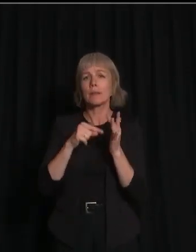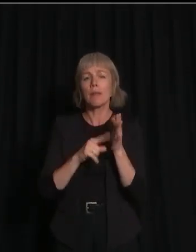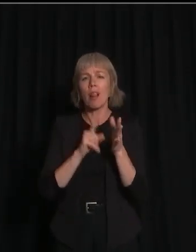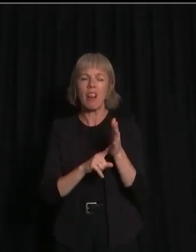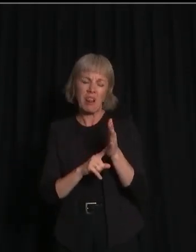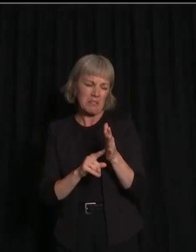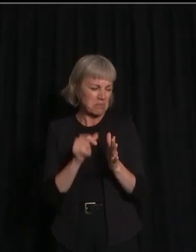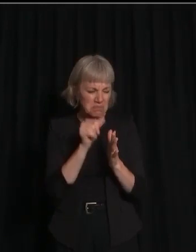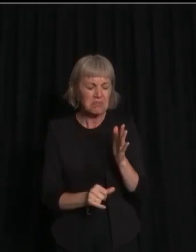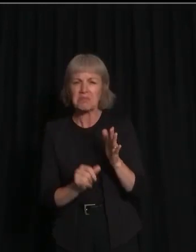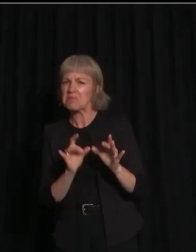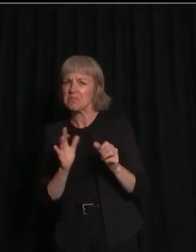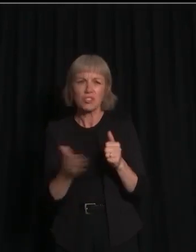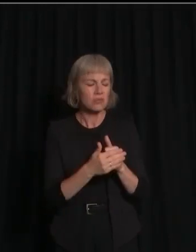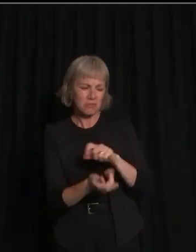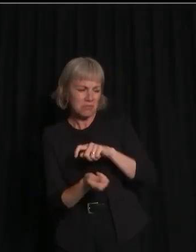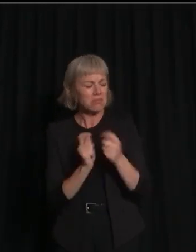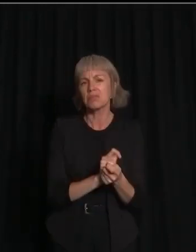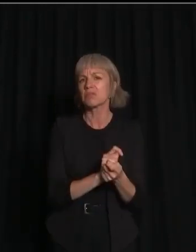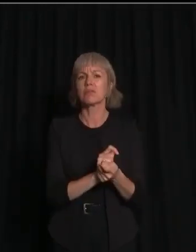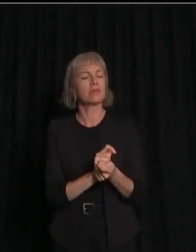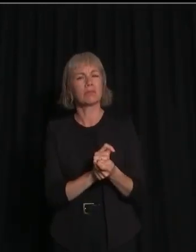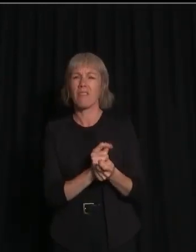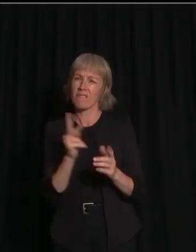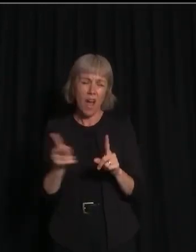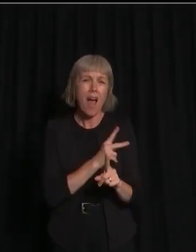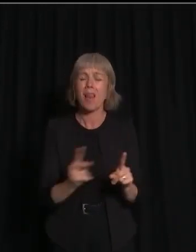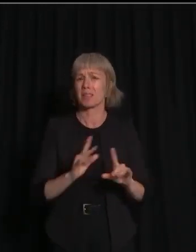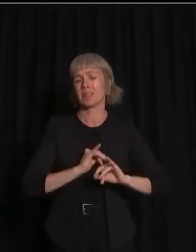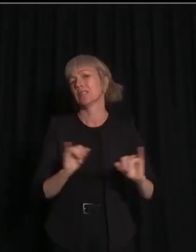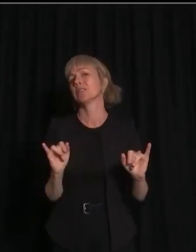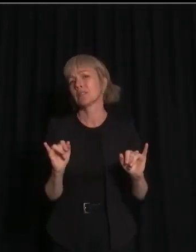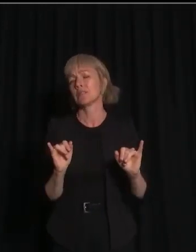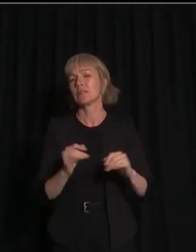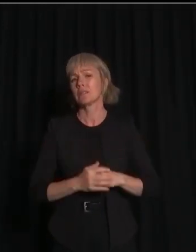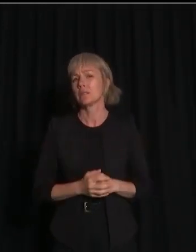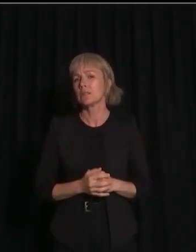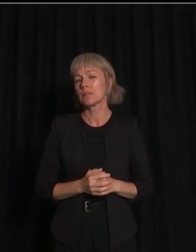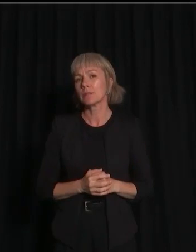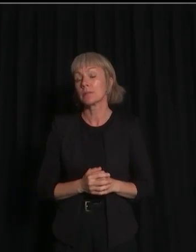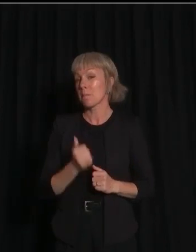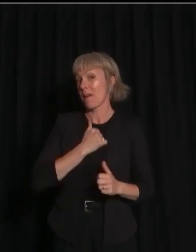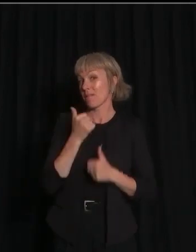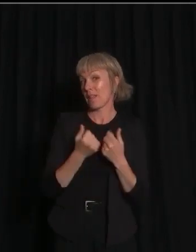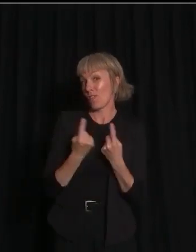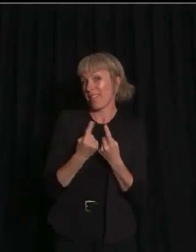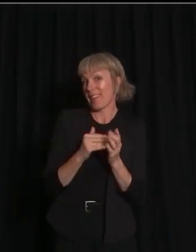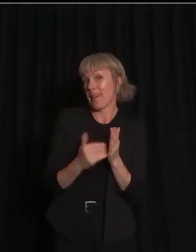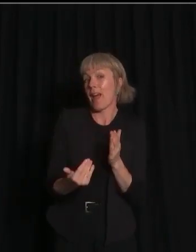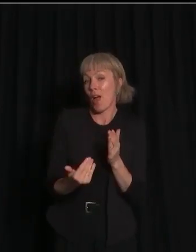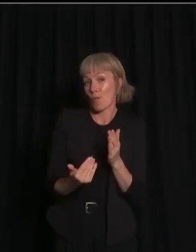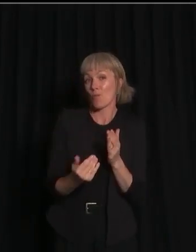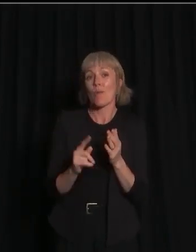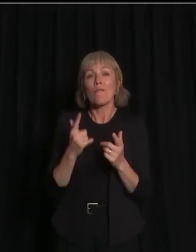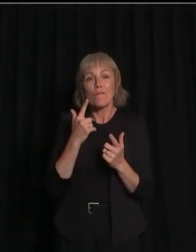of intersex phobic violence. And yeah, my favorite thing right now is cuddling